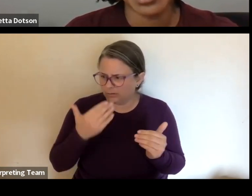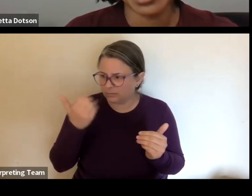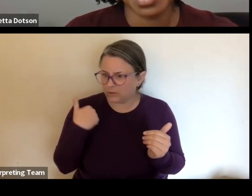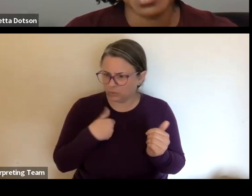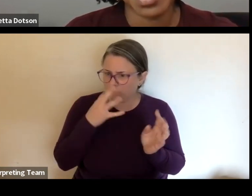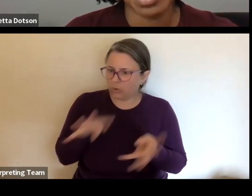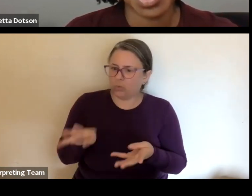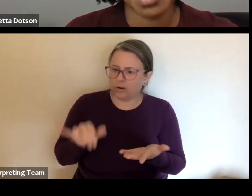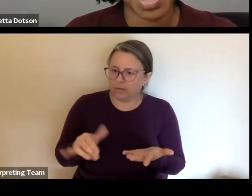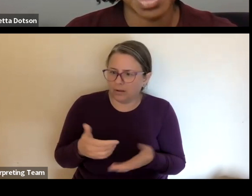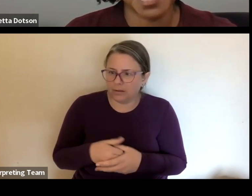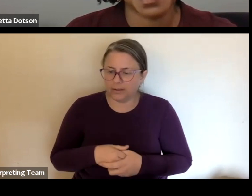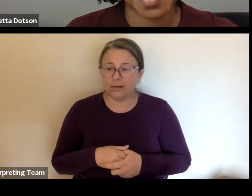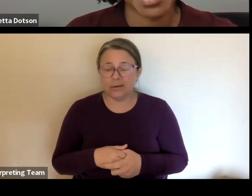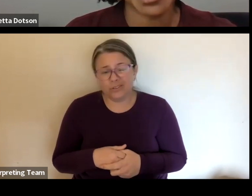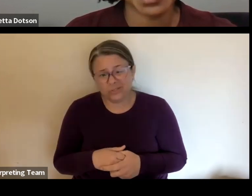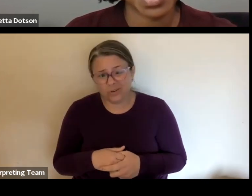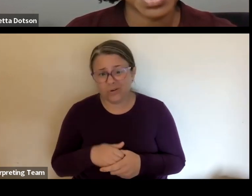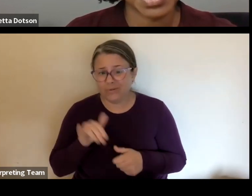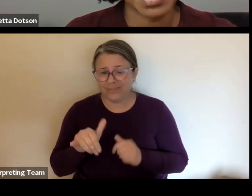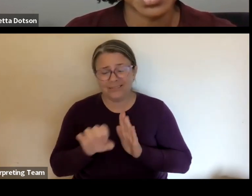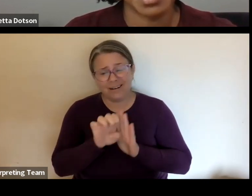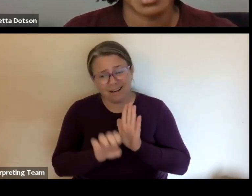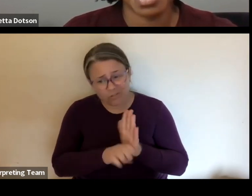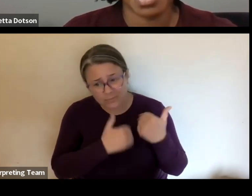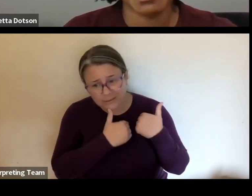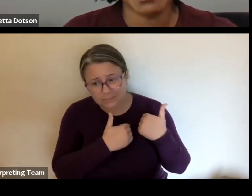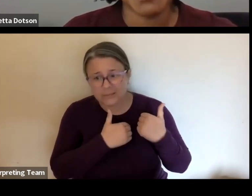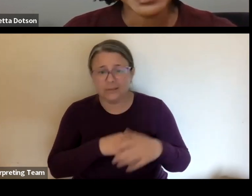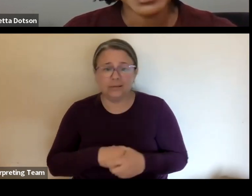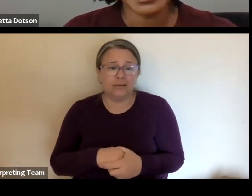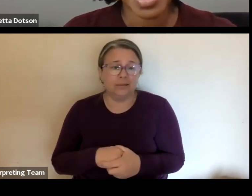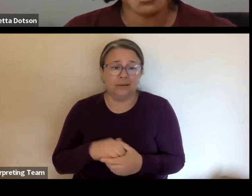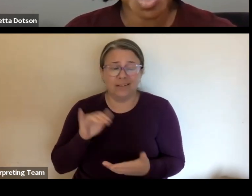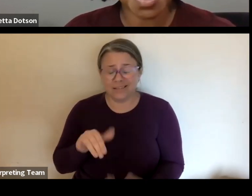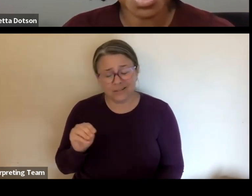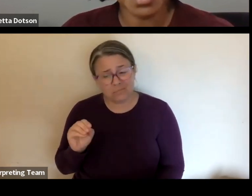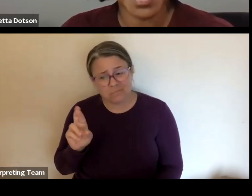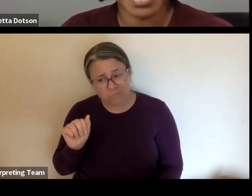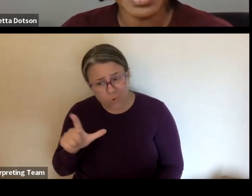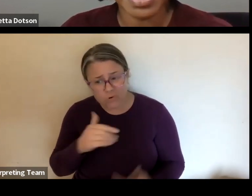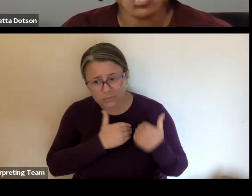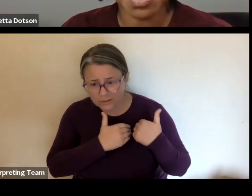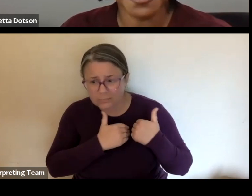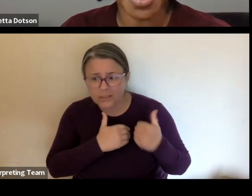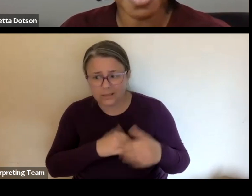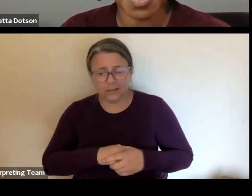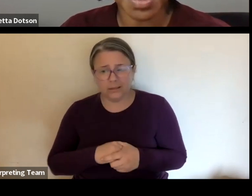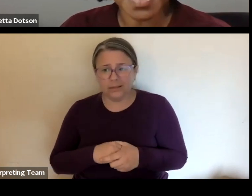moral responsibility that we do our research in a way that truly is making